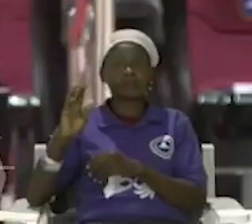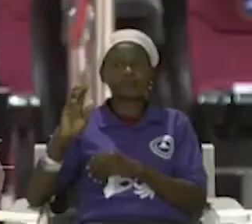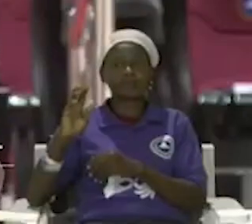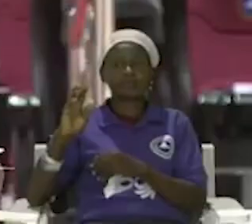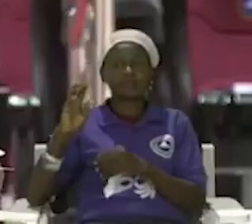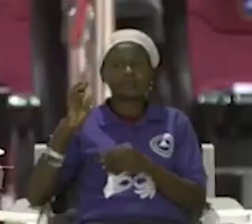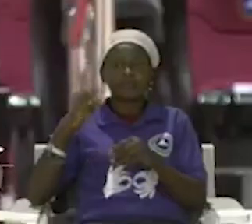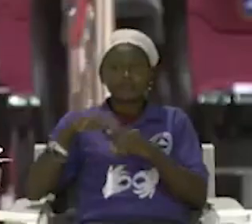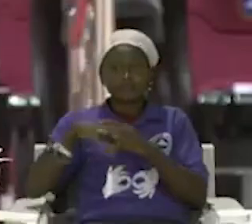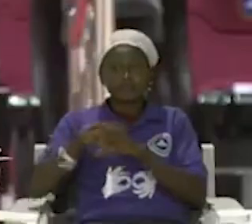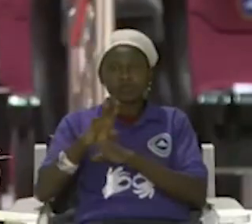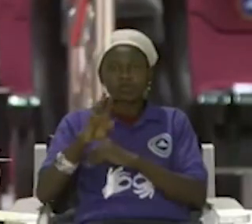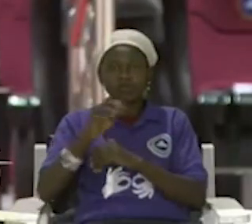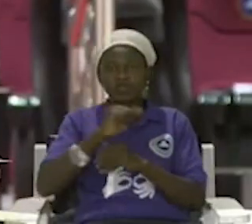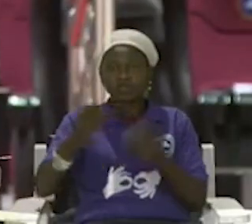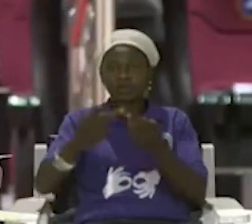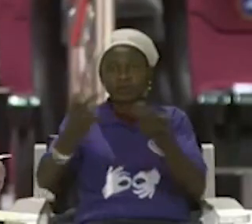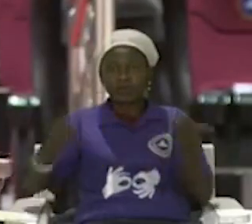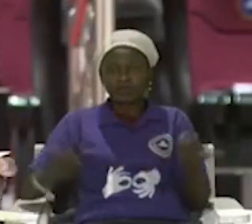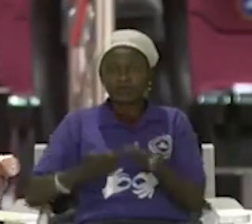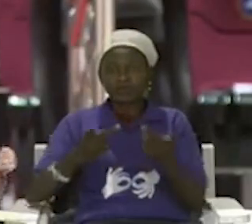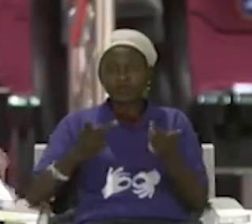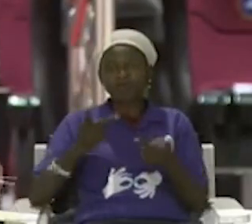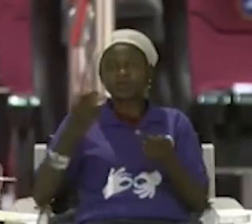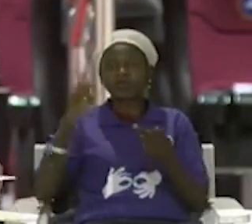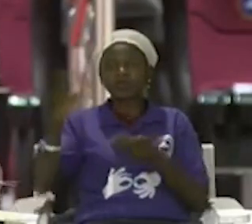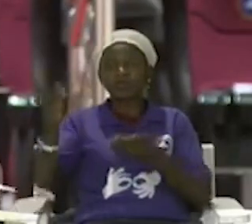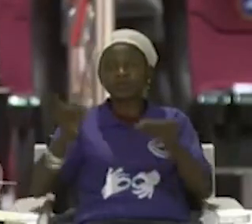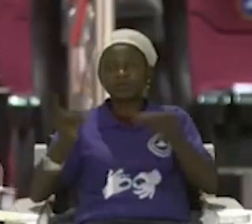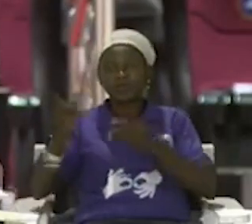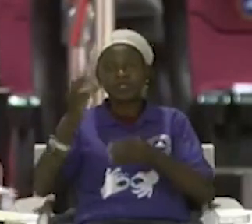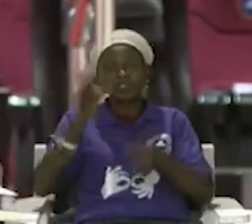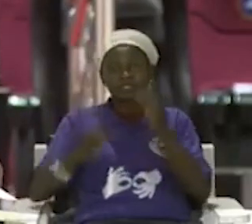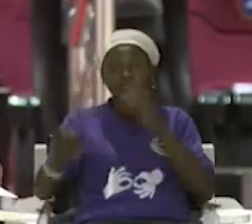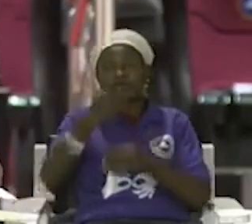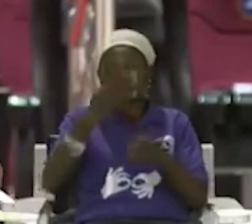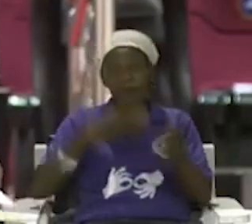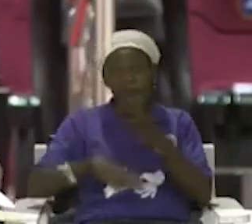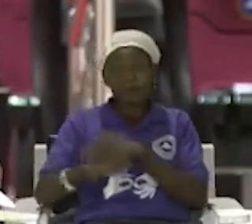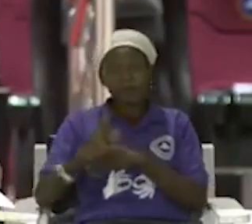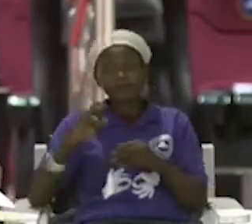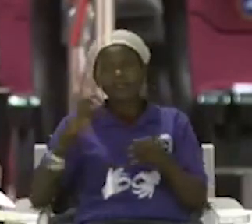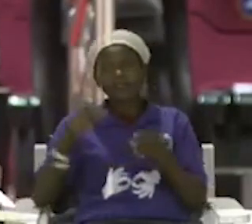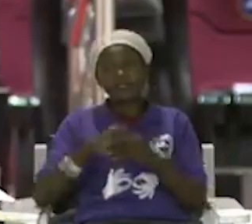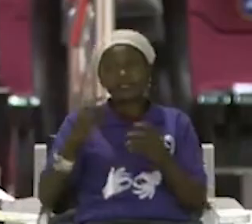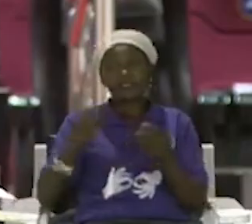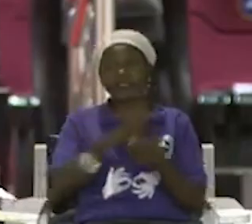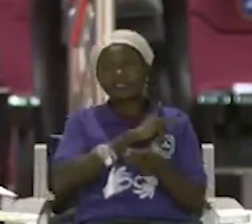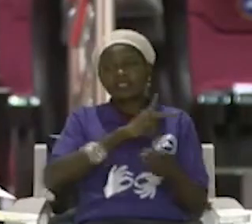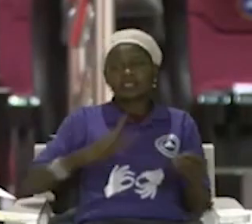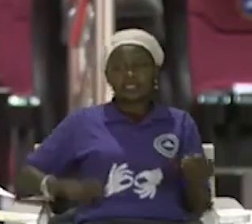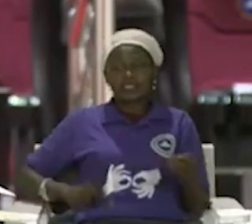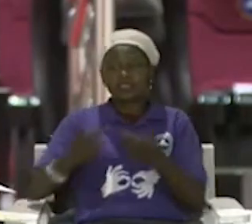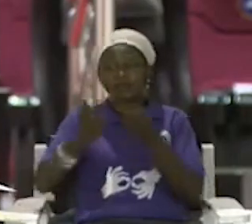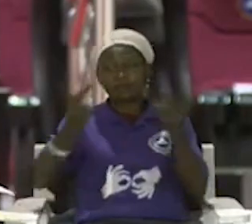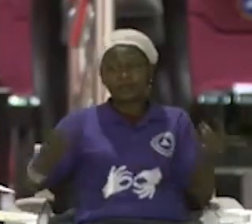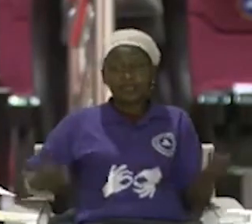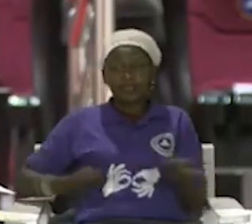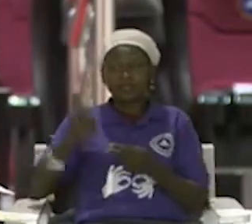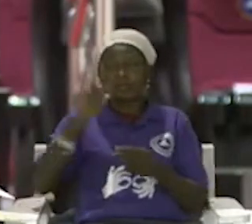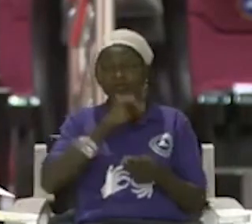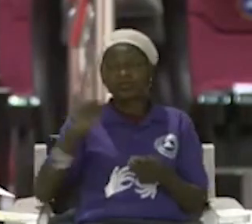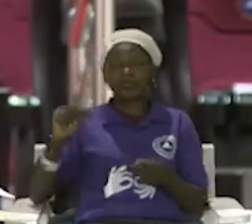into a position of dominion. If you are born in the palace of a king, you